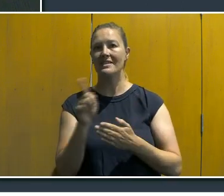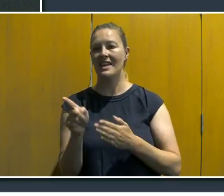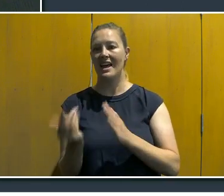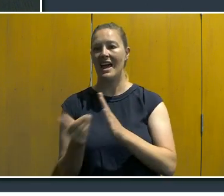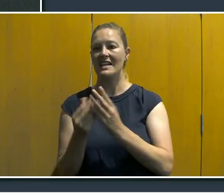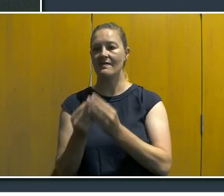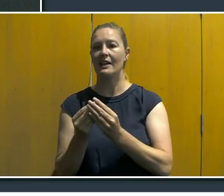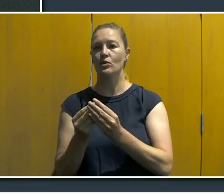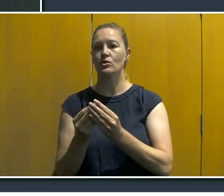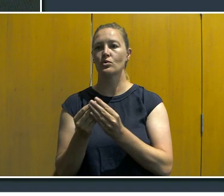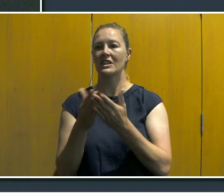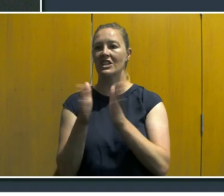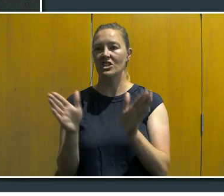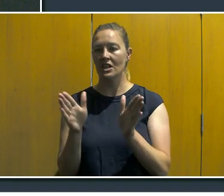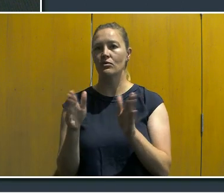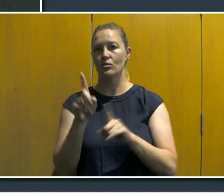So in